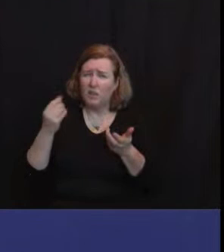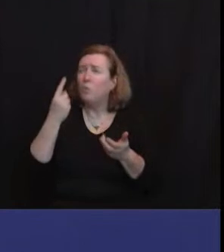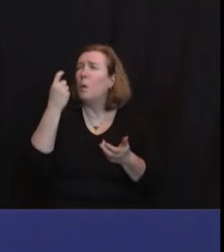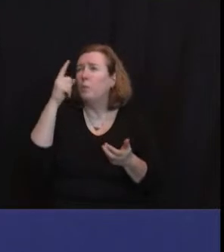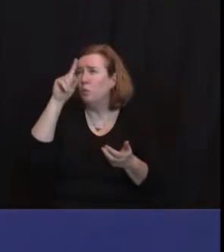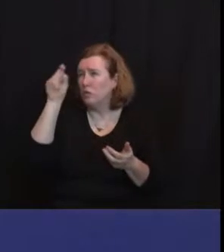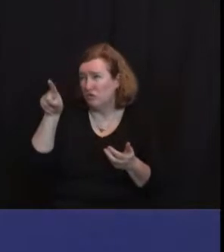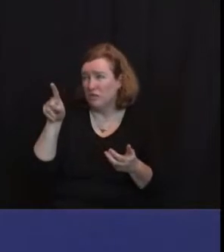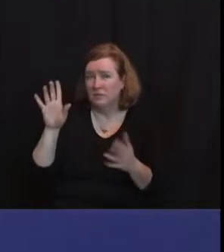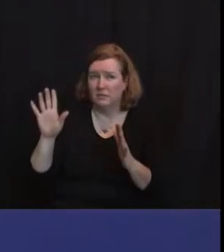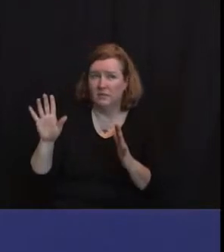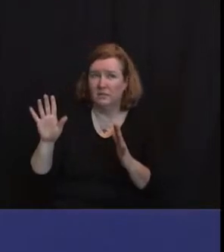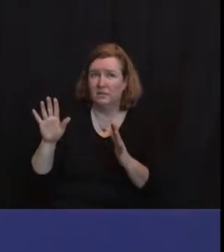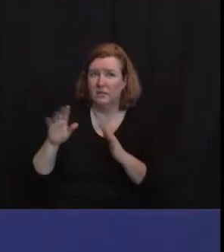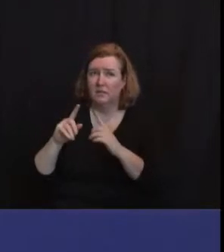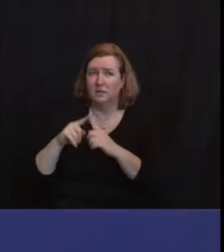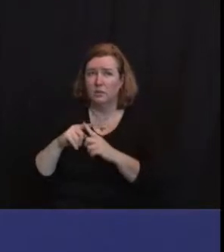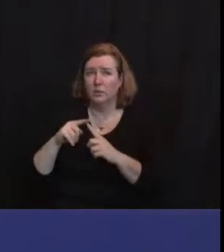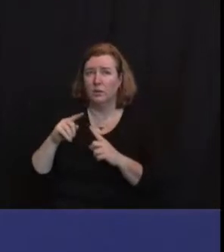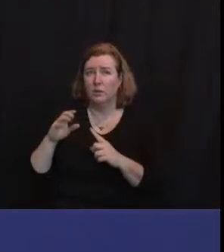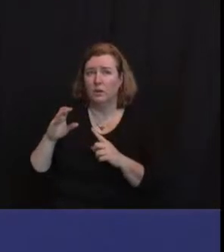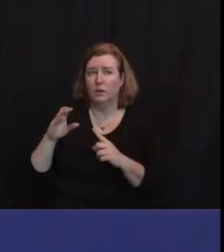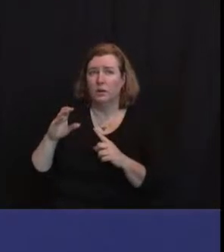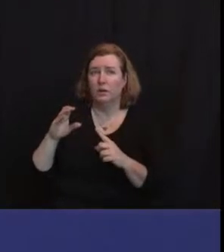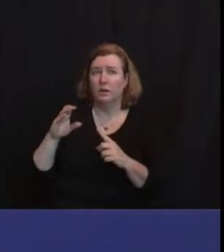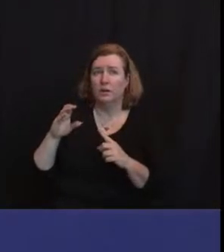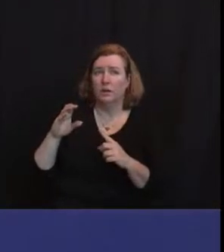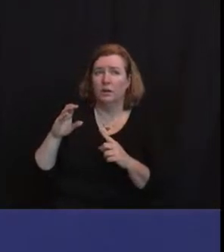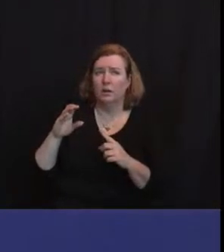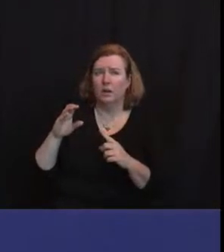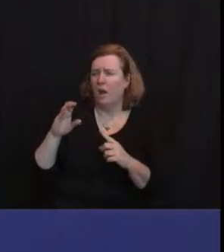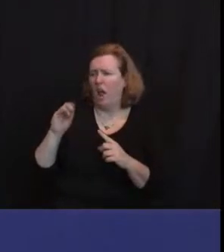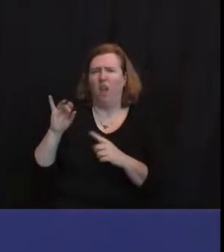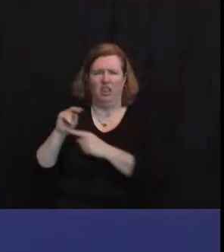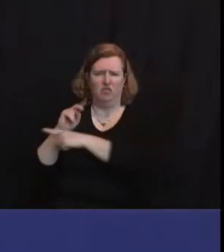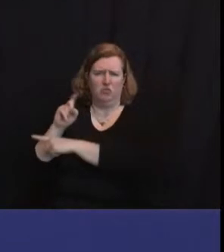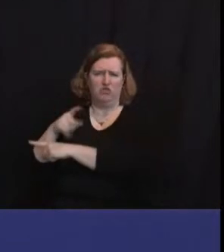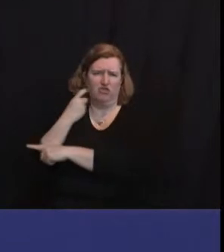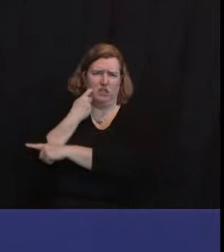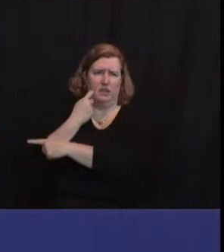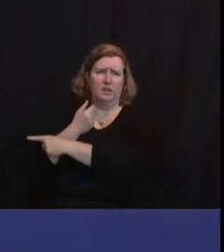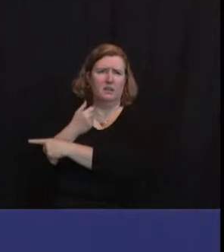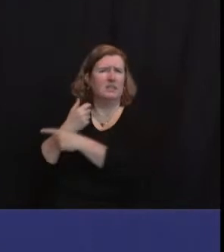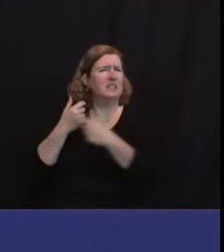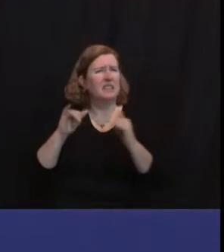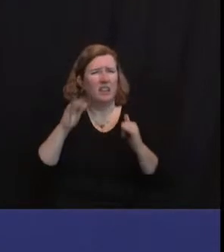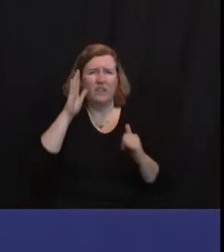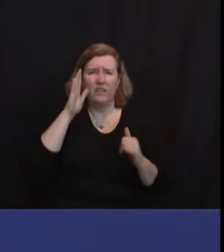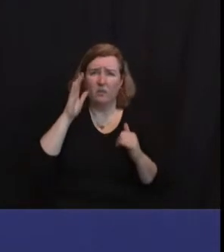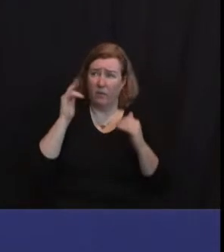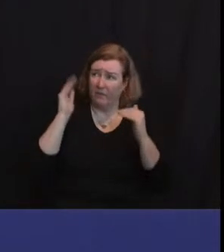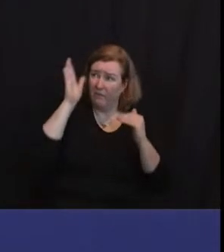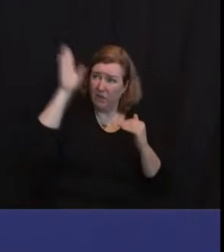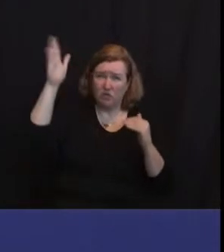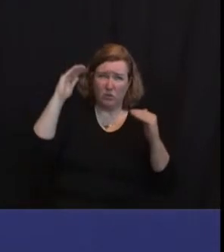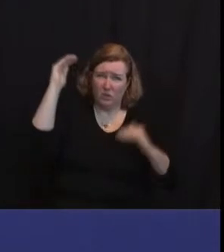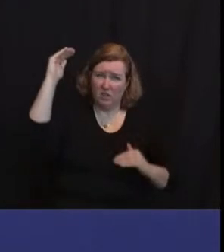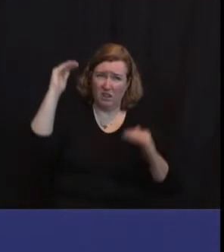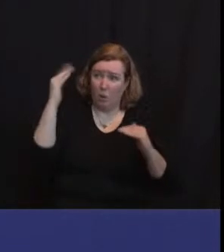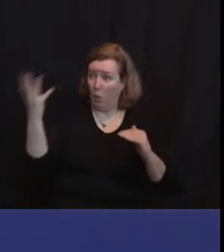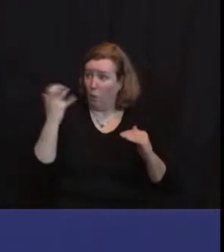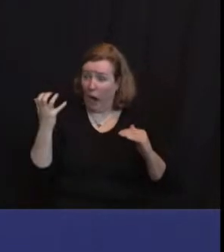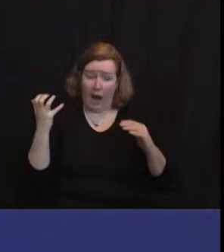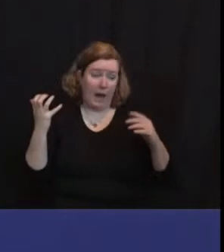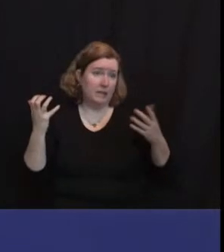off Colleen, I understand that we're still talking about a big supply-demand imbalance, but noticing today